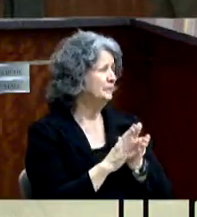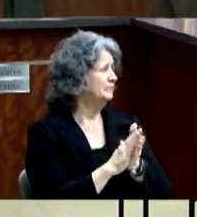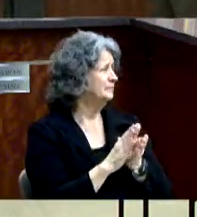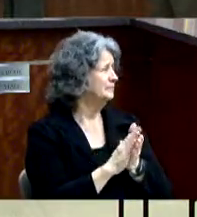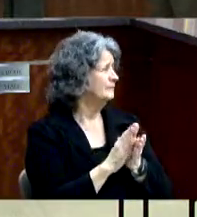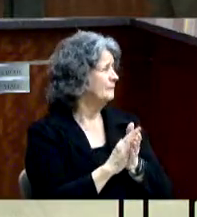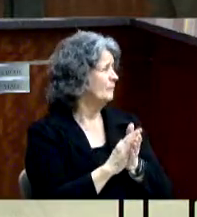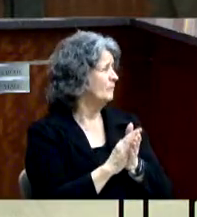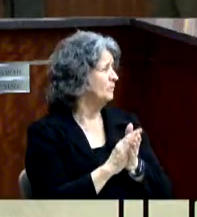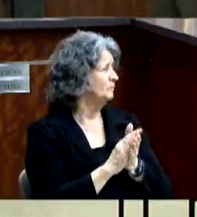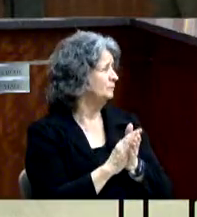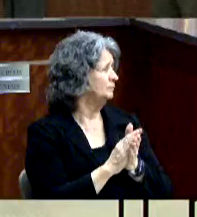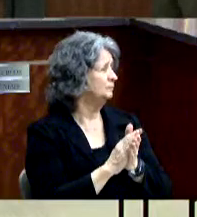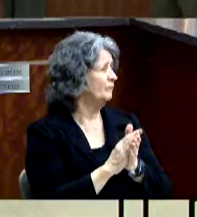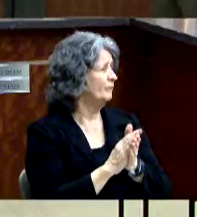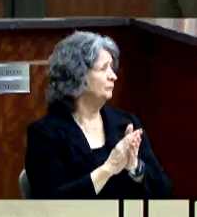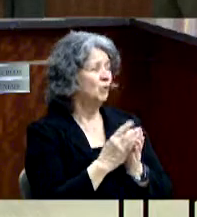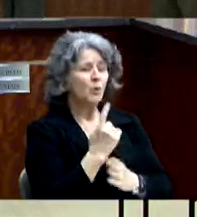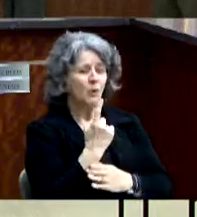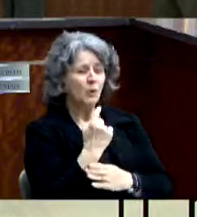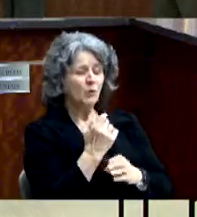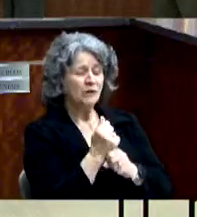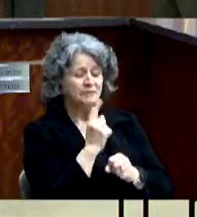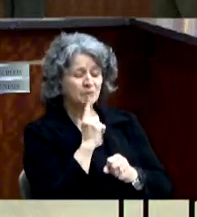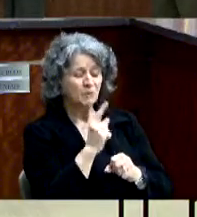And who gets the real check?